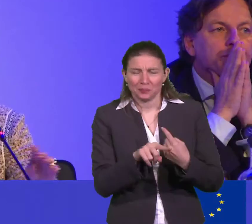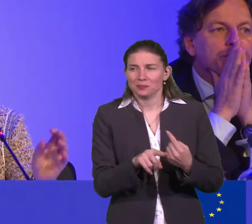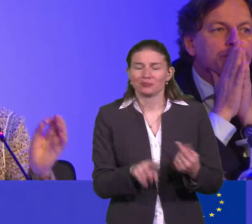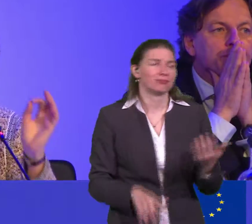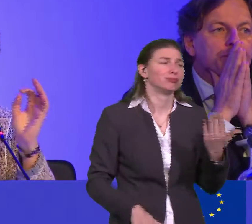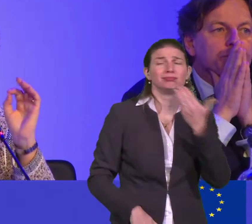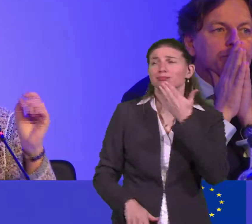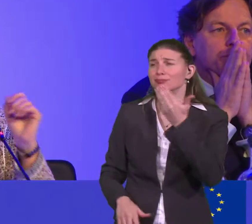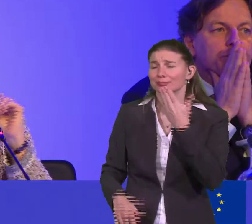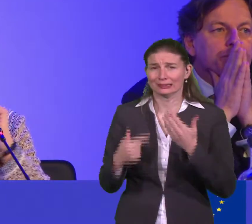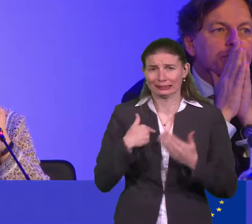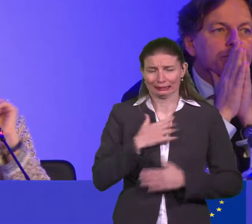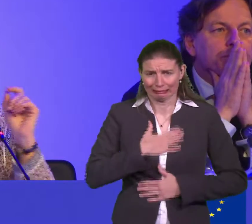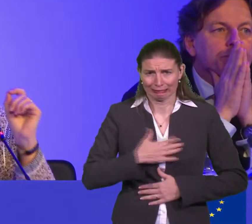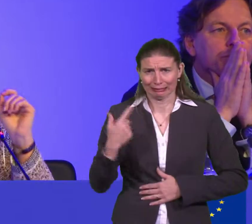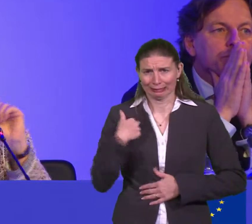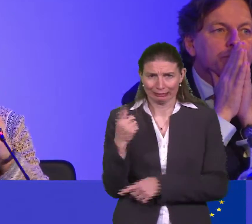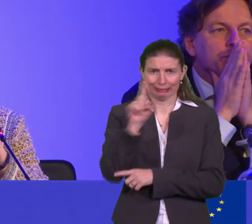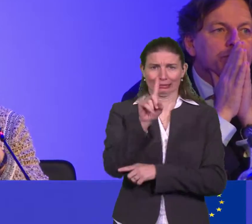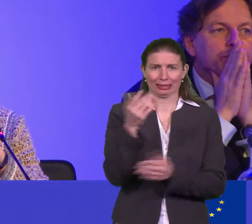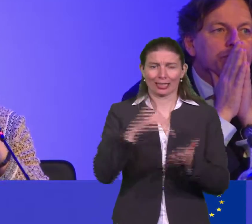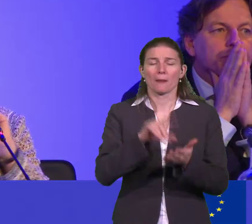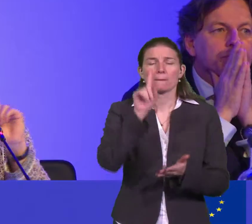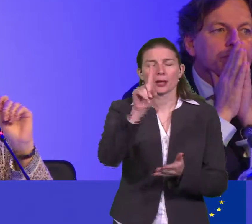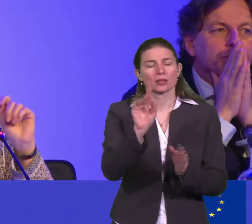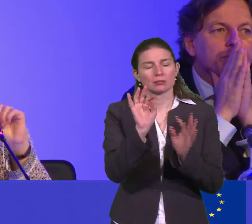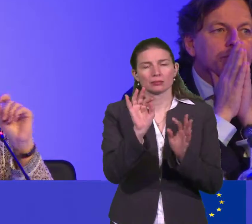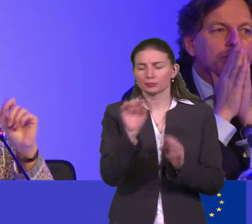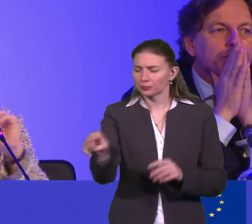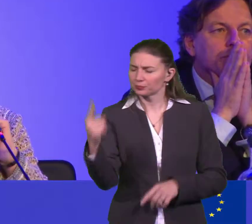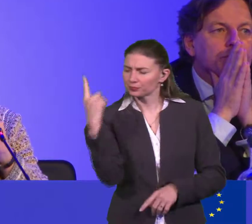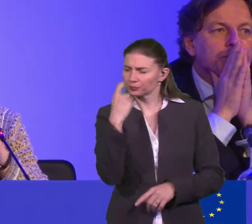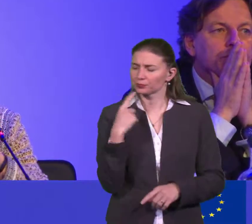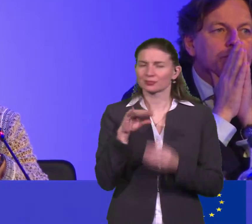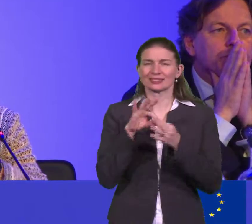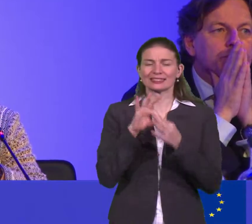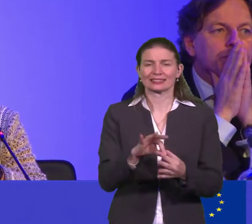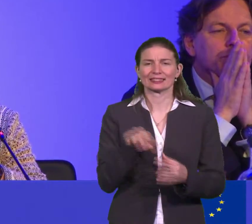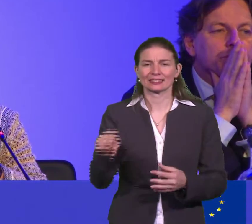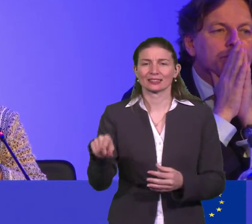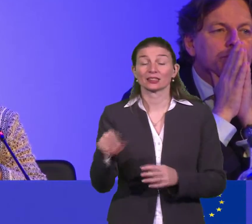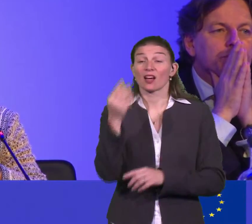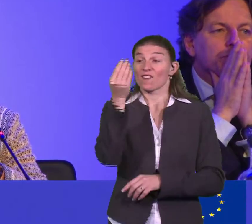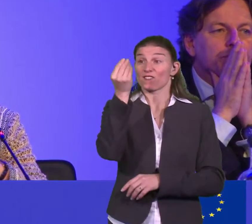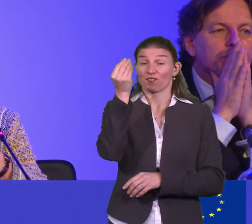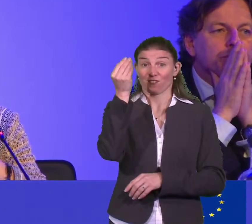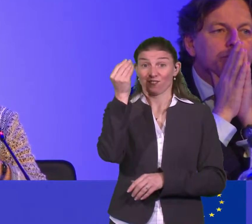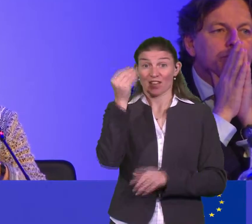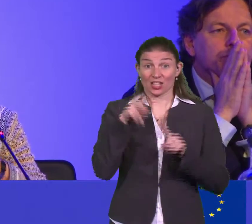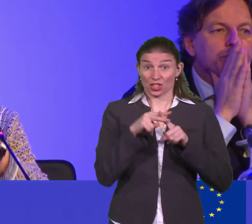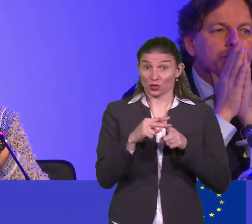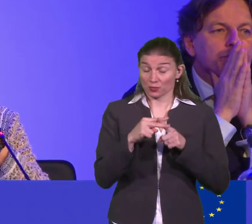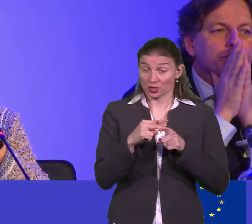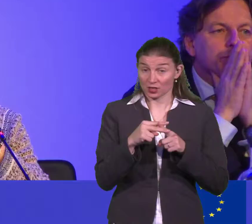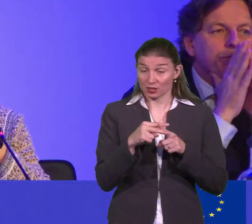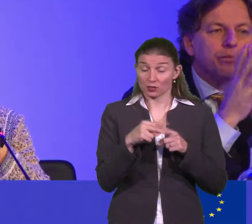for coming back, but it was a question on what concretely we do with financial instruments to help our people, especially in terms